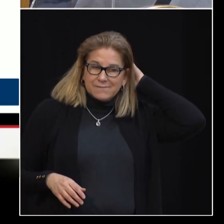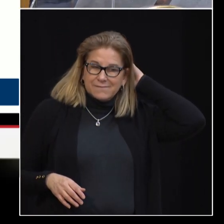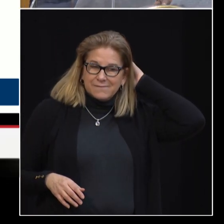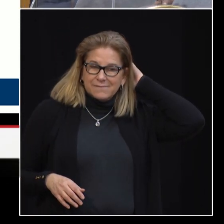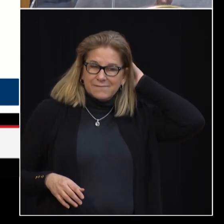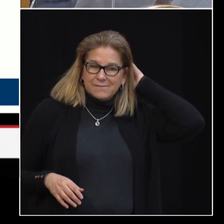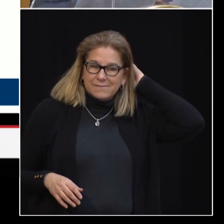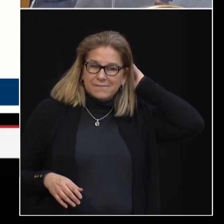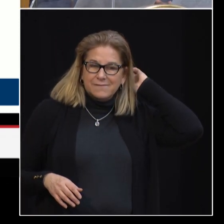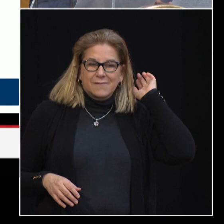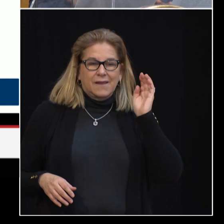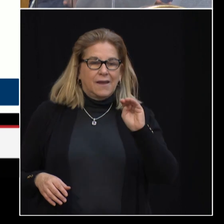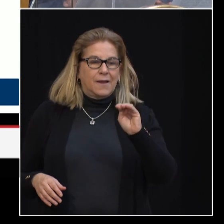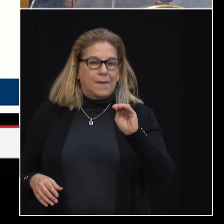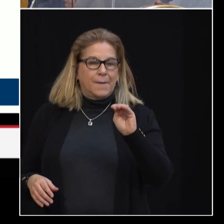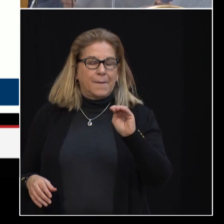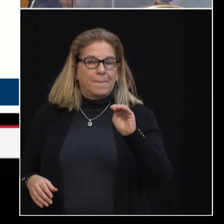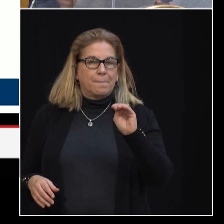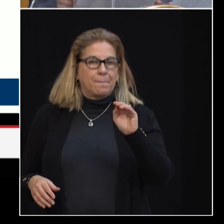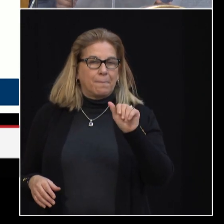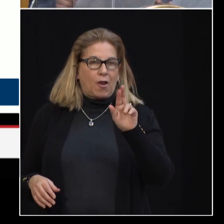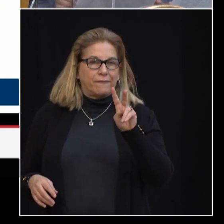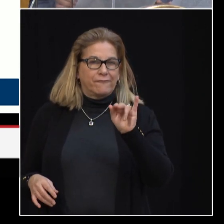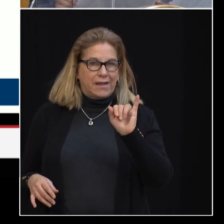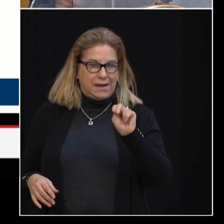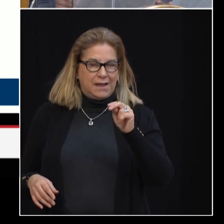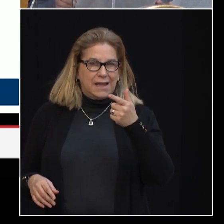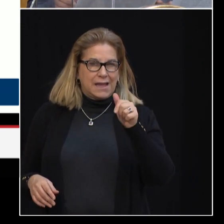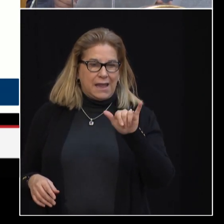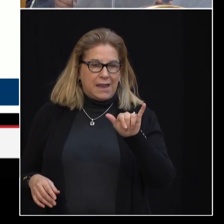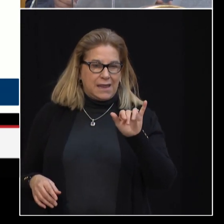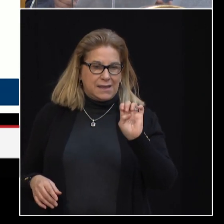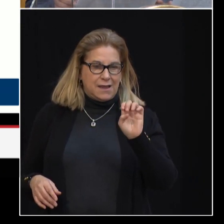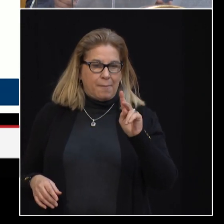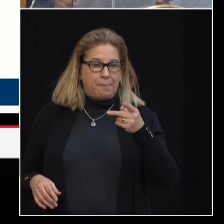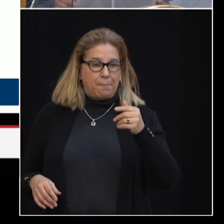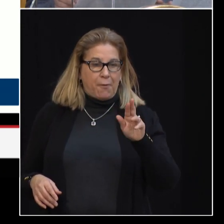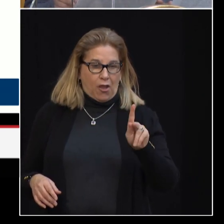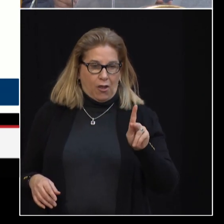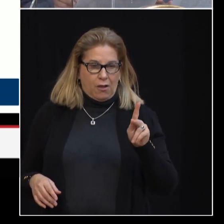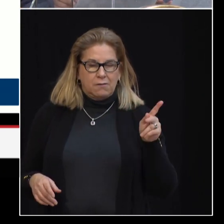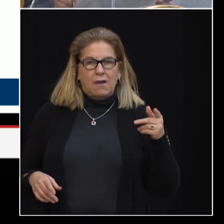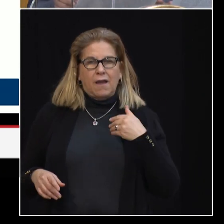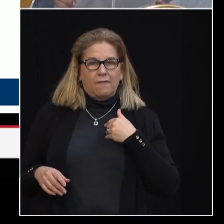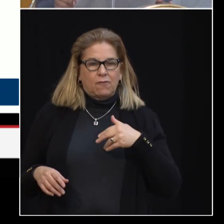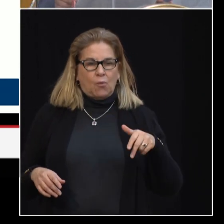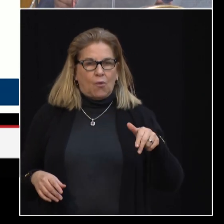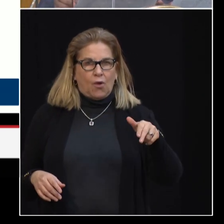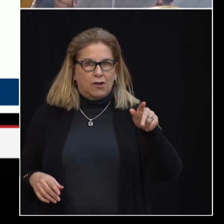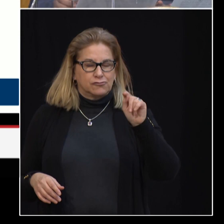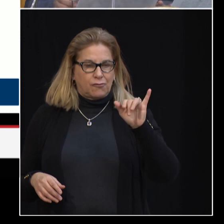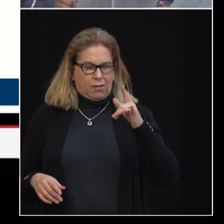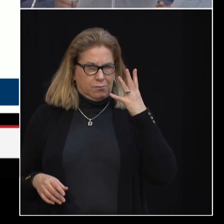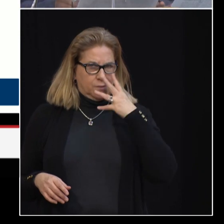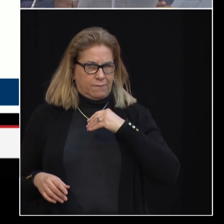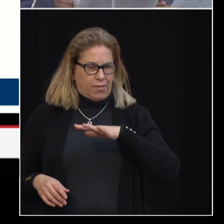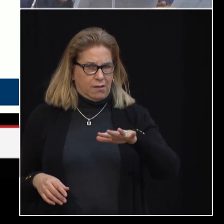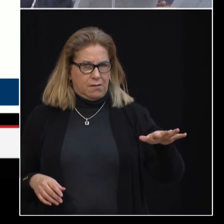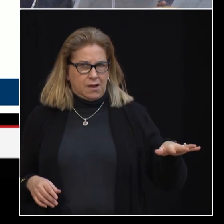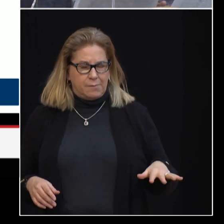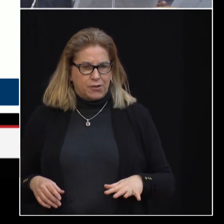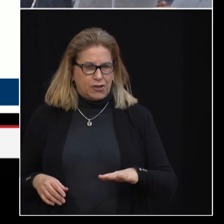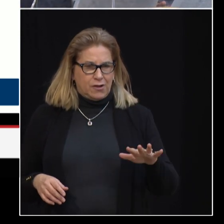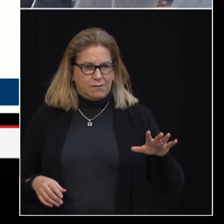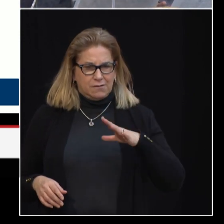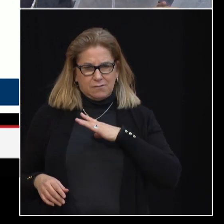Watts Branch Trail are nearby, and we're looking for a development partner to help us bring home ownership opportunities to this